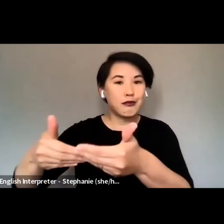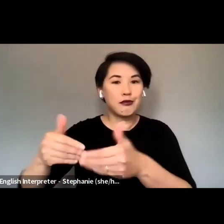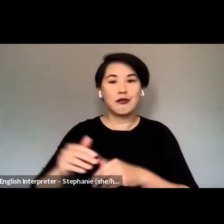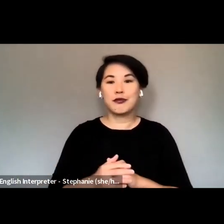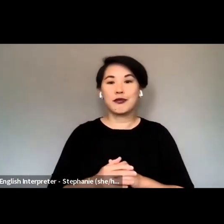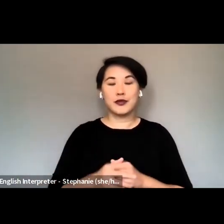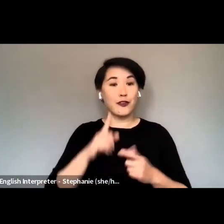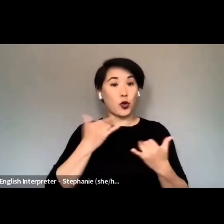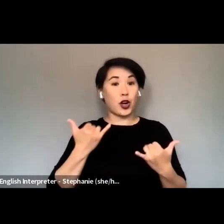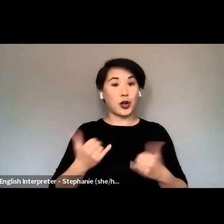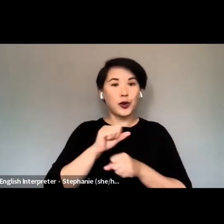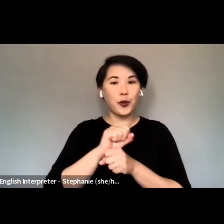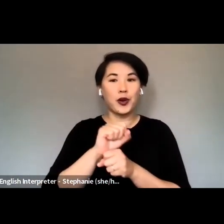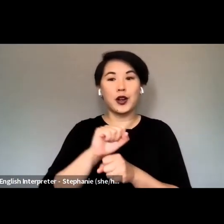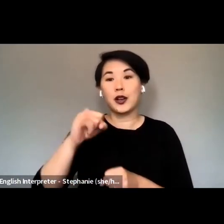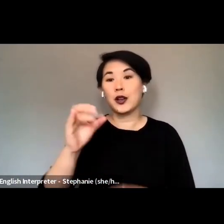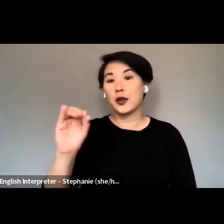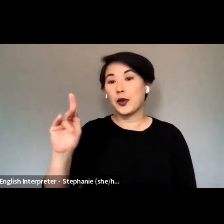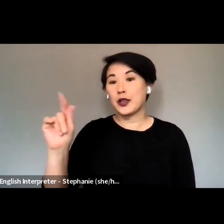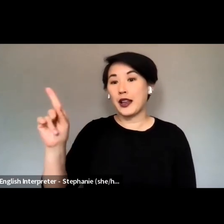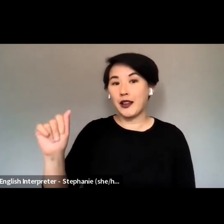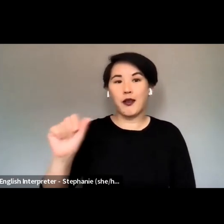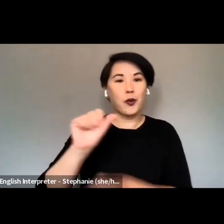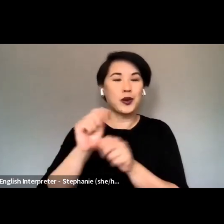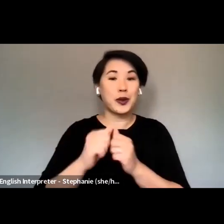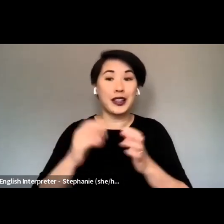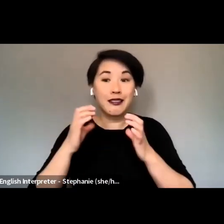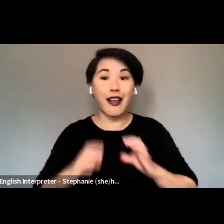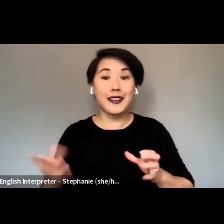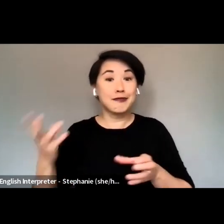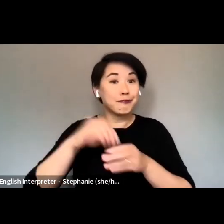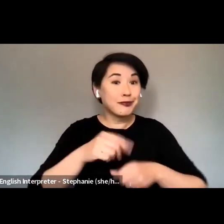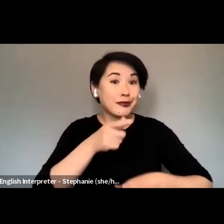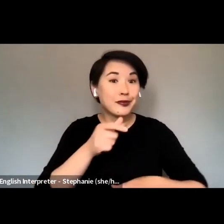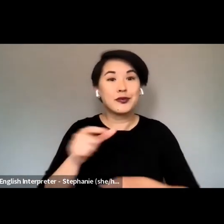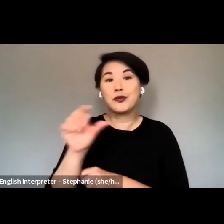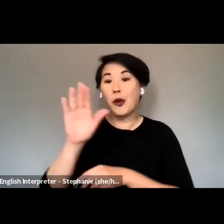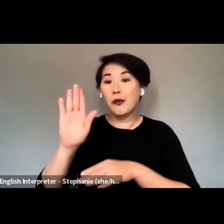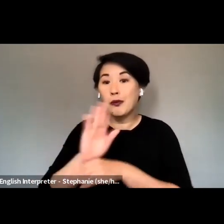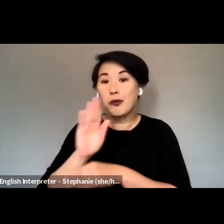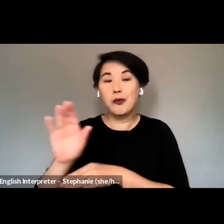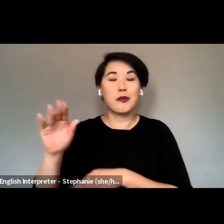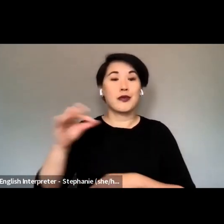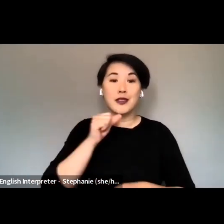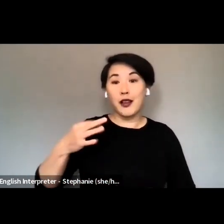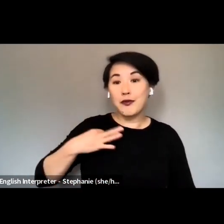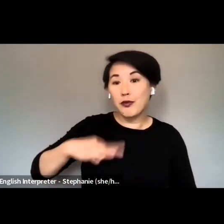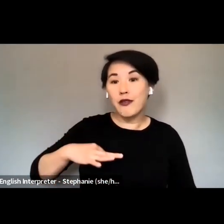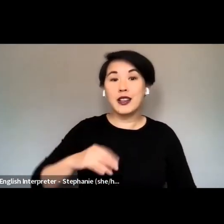current practice, Jotaka works with clients, including corporate, nonprofit,